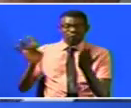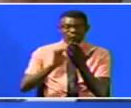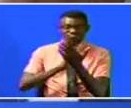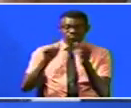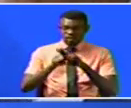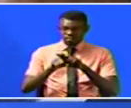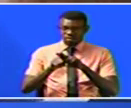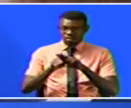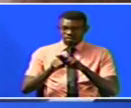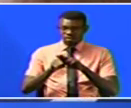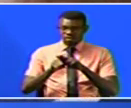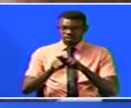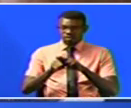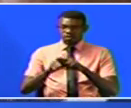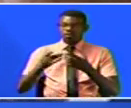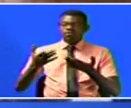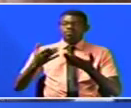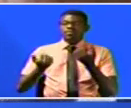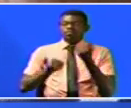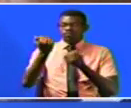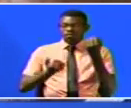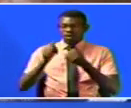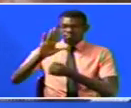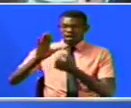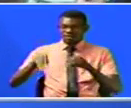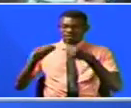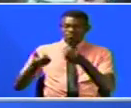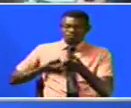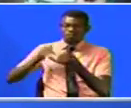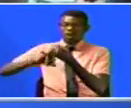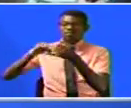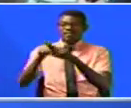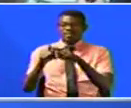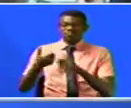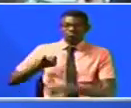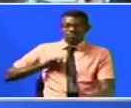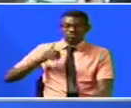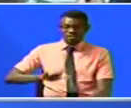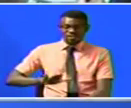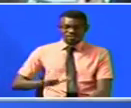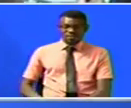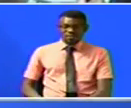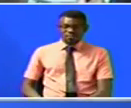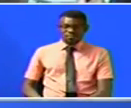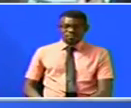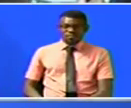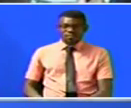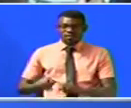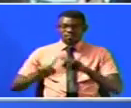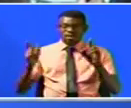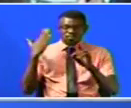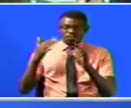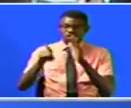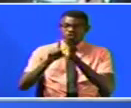some of his 5 official cars to his wife and daughter. We're petitioning Parliament. Backed by his then